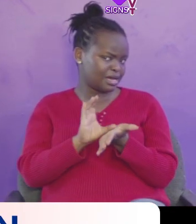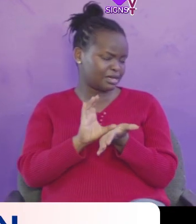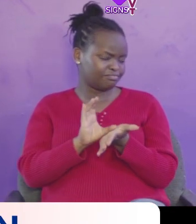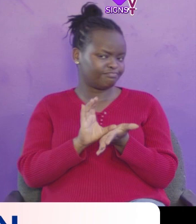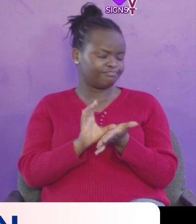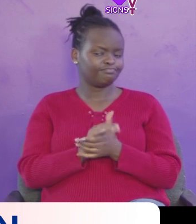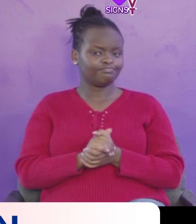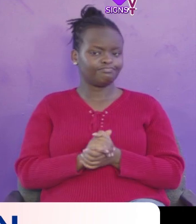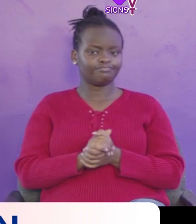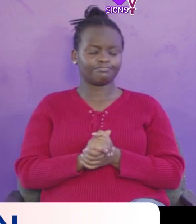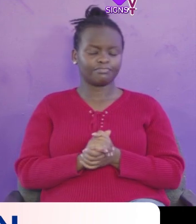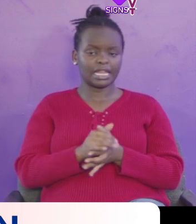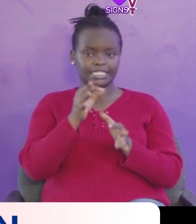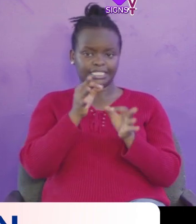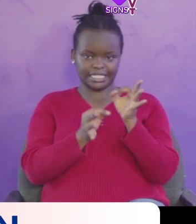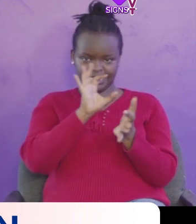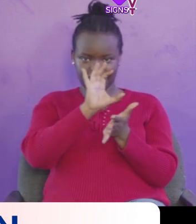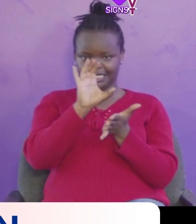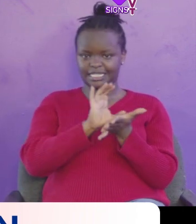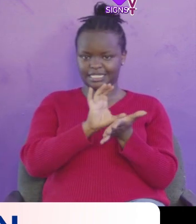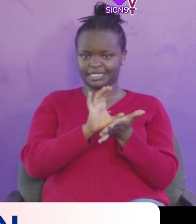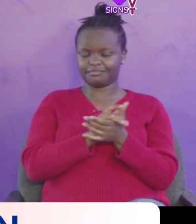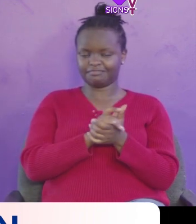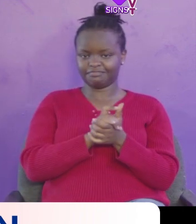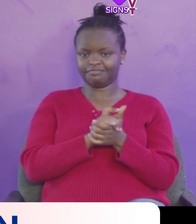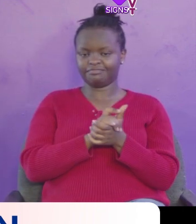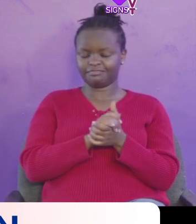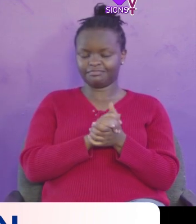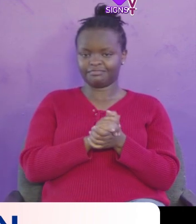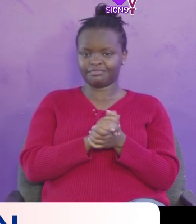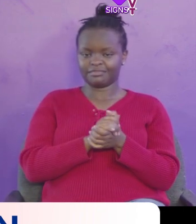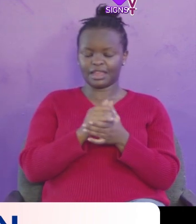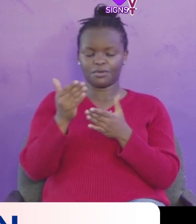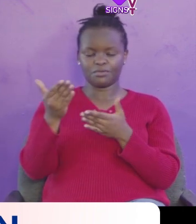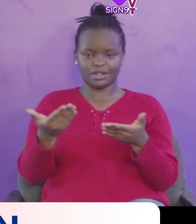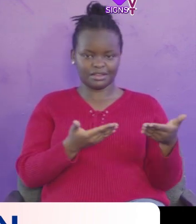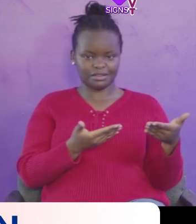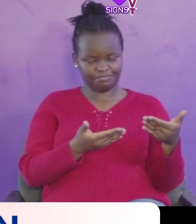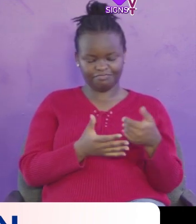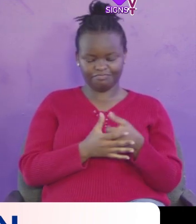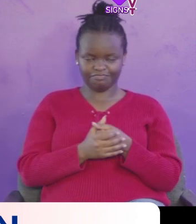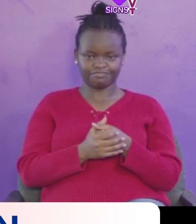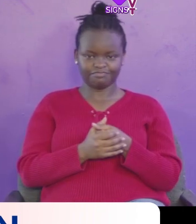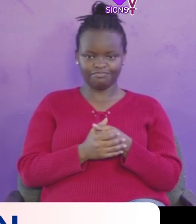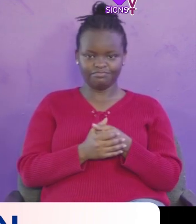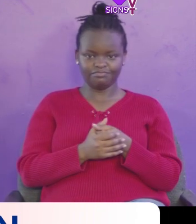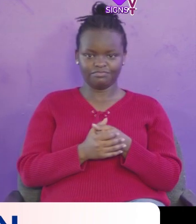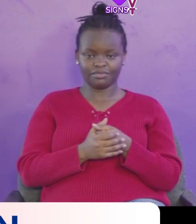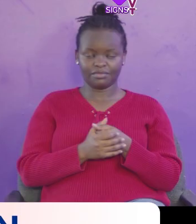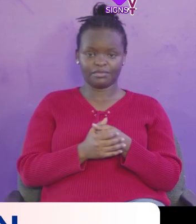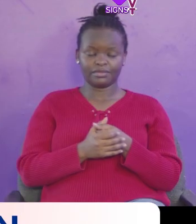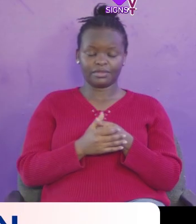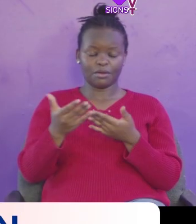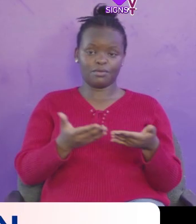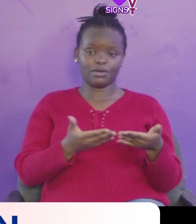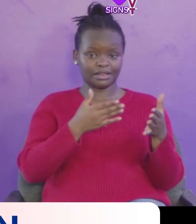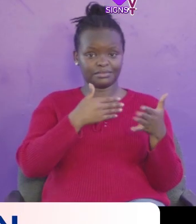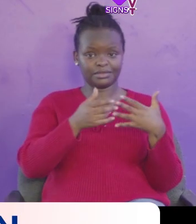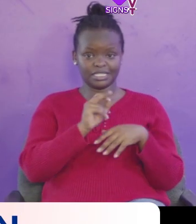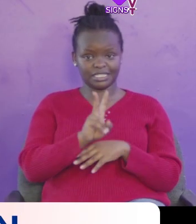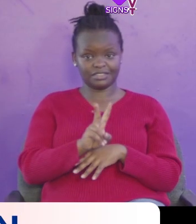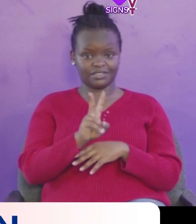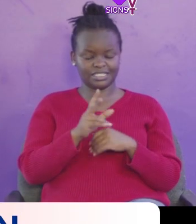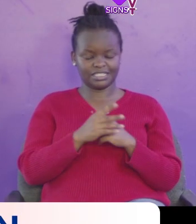Community Justice Center. Dalmas Anami. Karibu. Asante. Karibu sana Science TV. Yeah. This